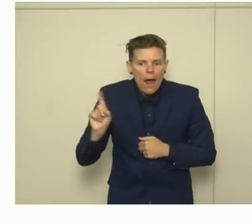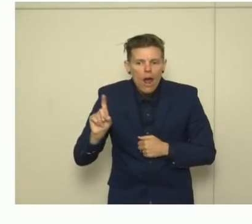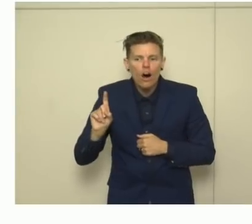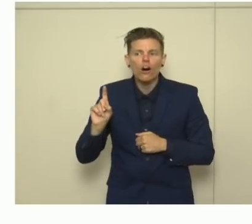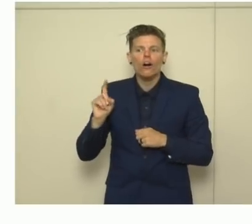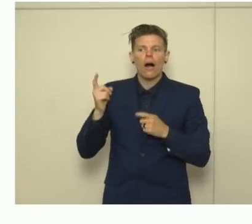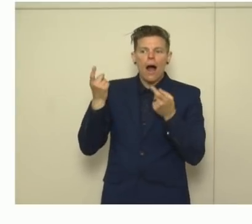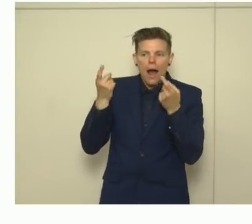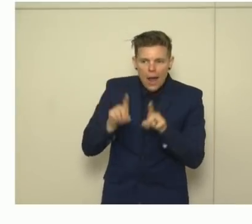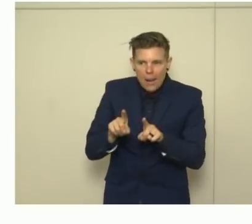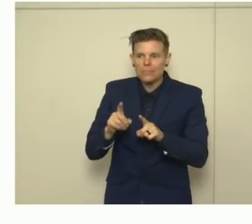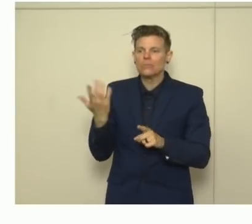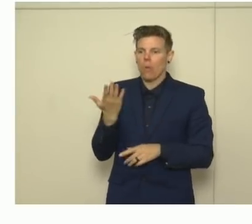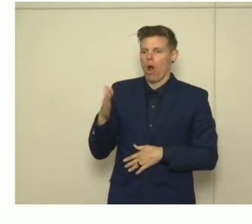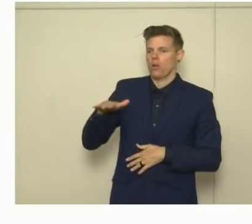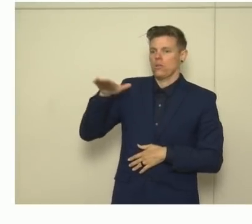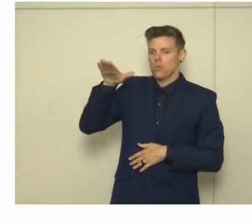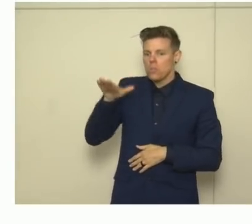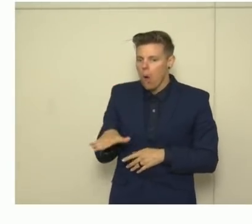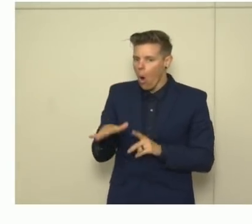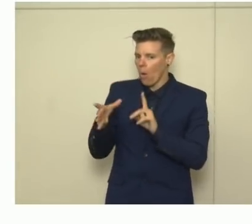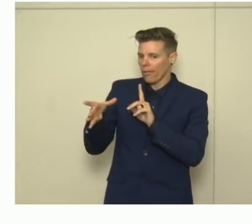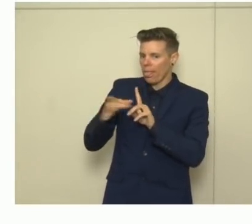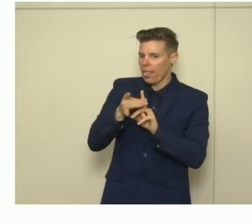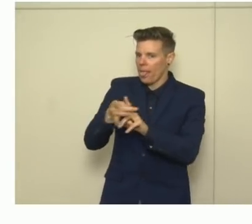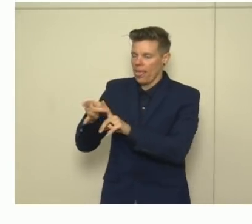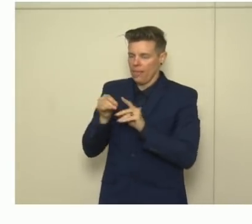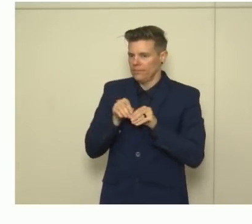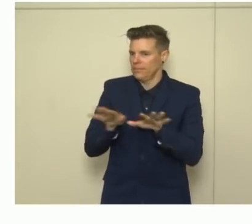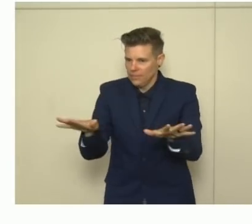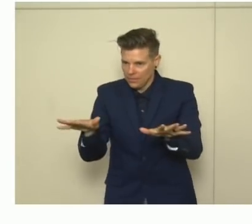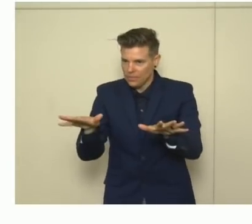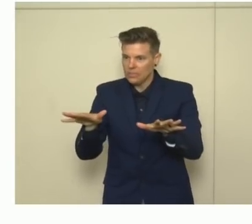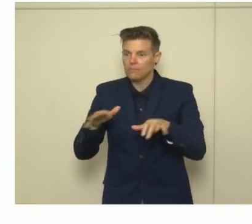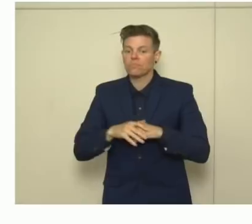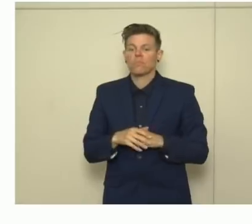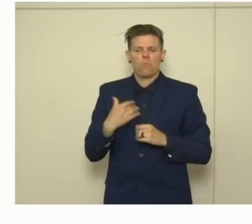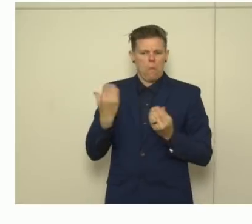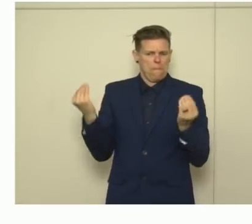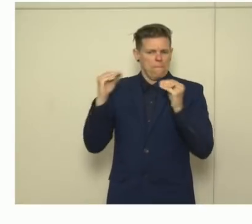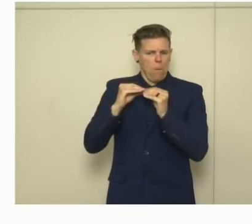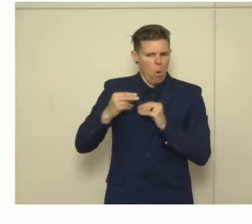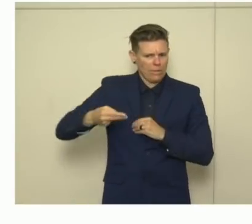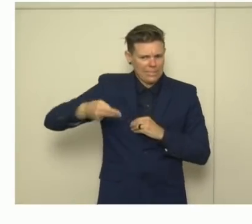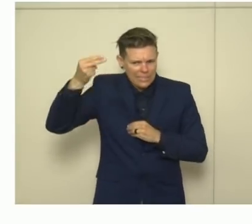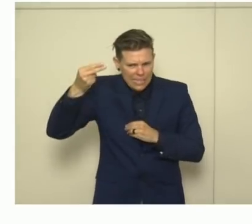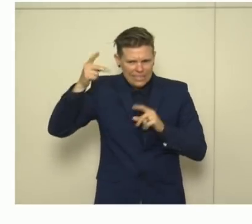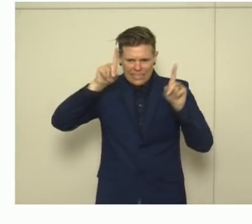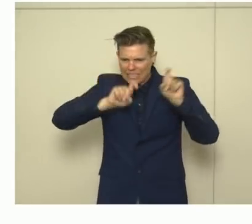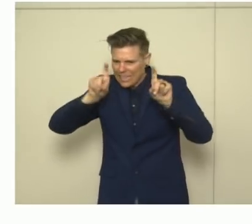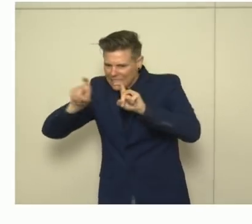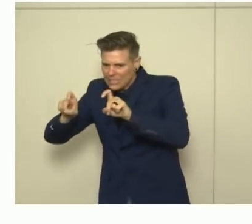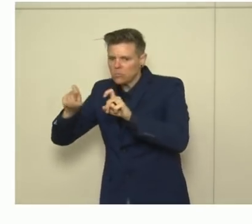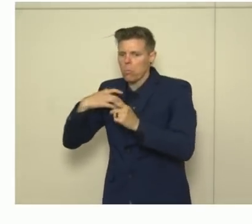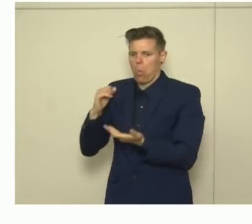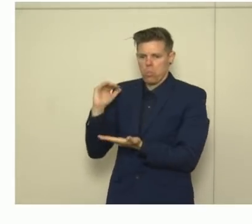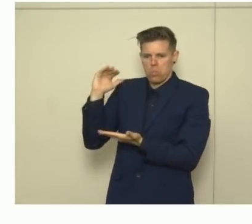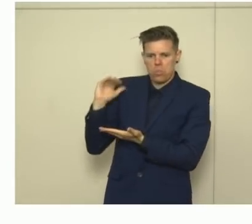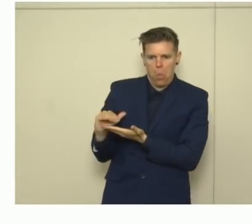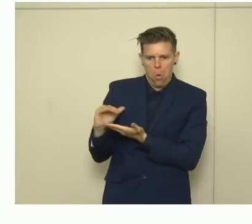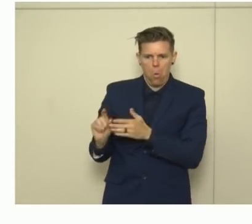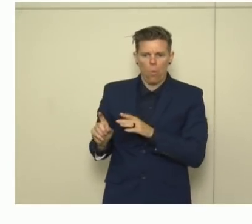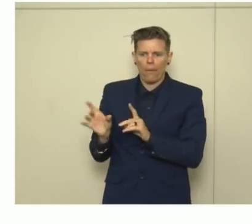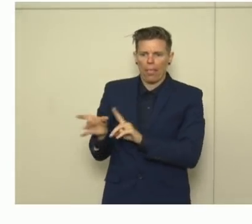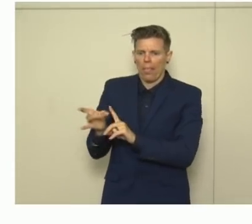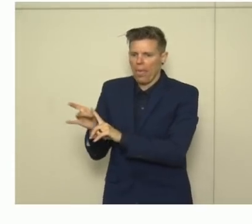low enough and the new daily case rates are low enough where the likelihood of a student or a staff member entering into a